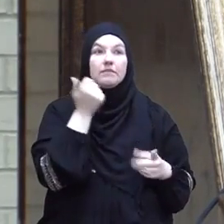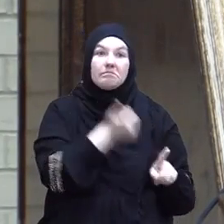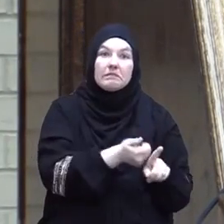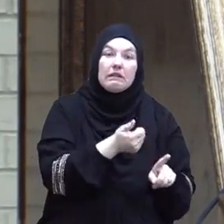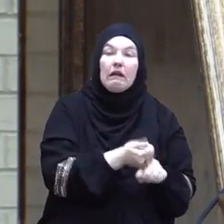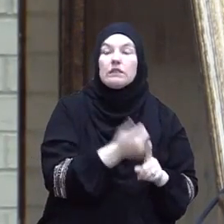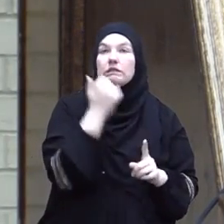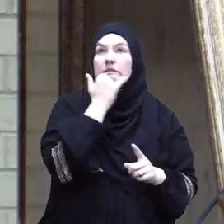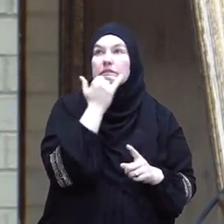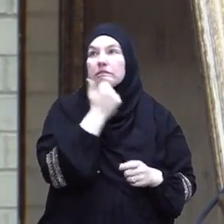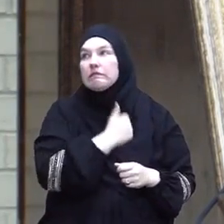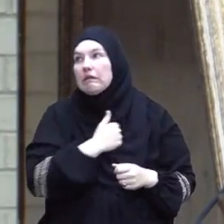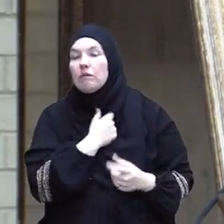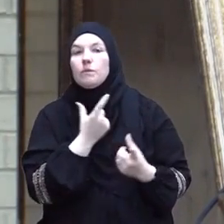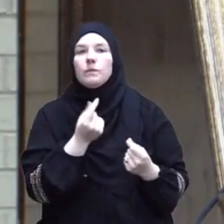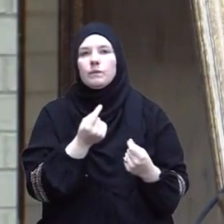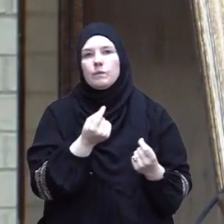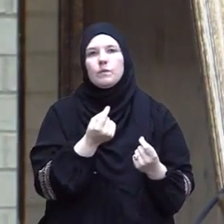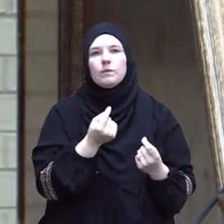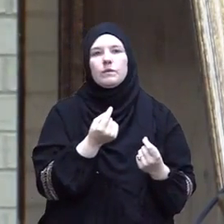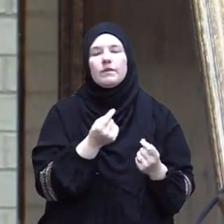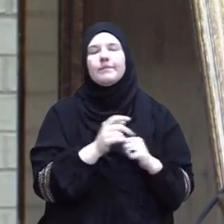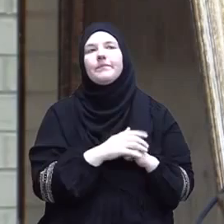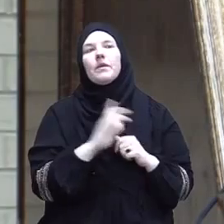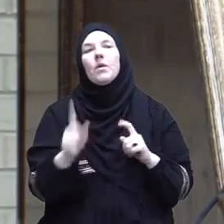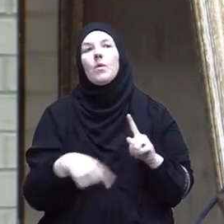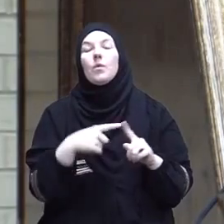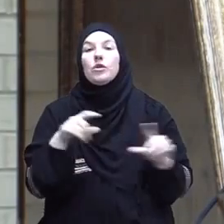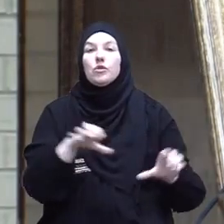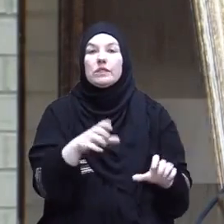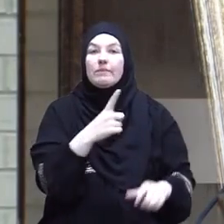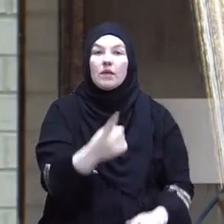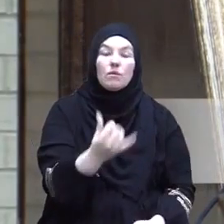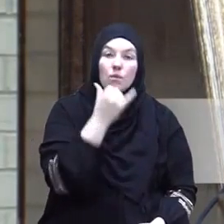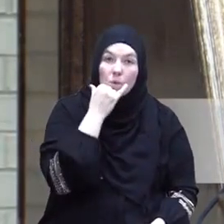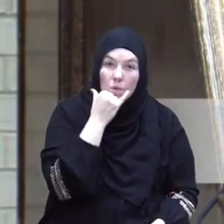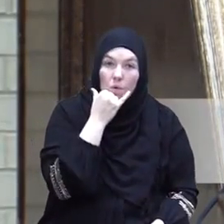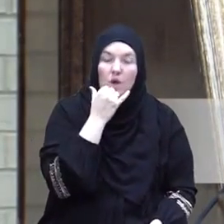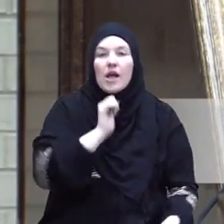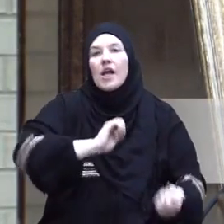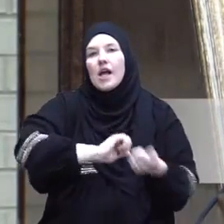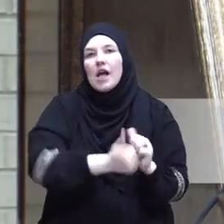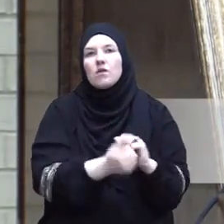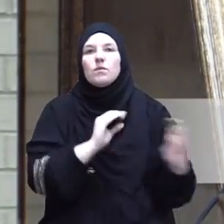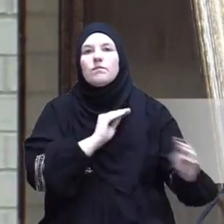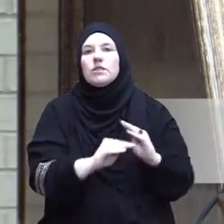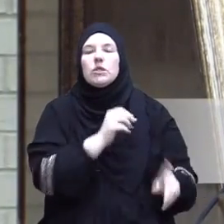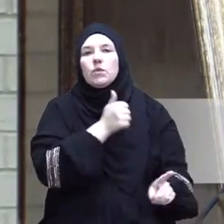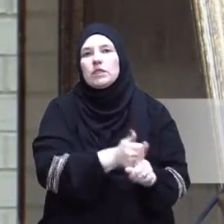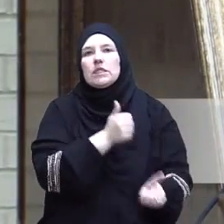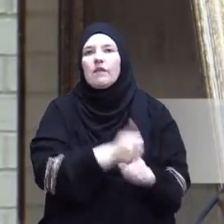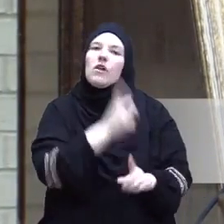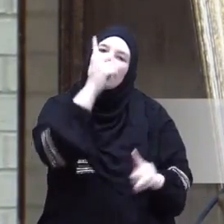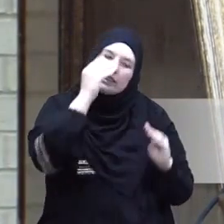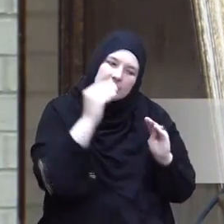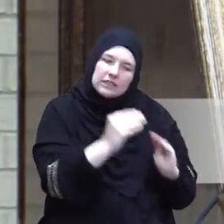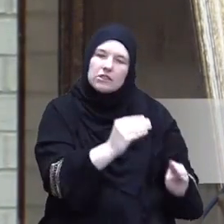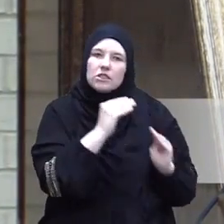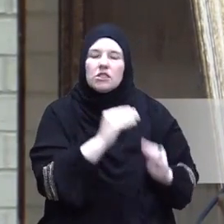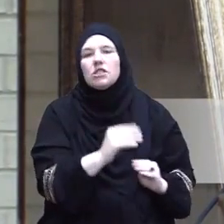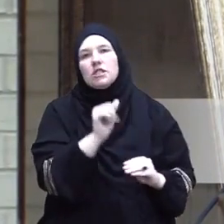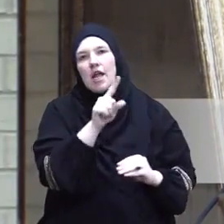ask Allah for forgiveness, what to do when you do something wrong, and how you correct yourself.